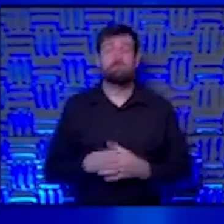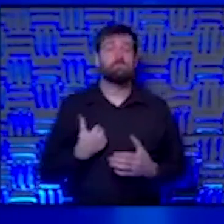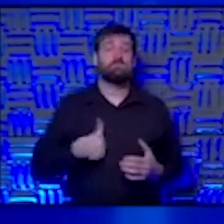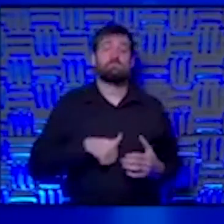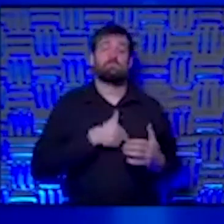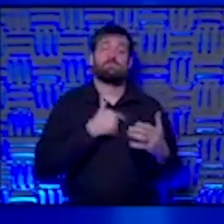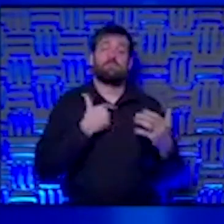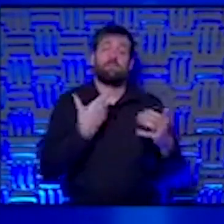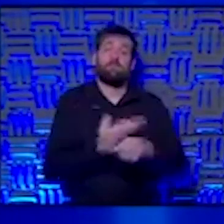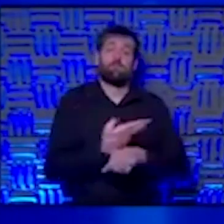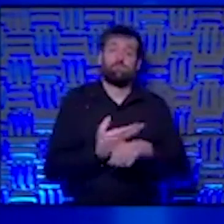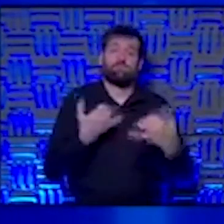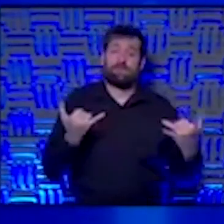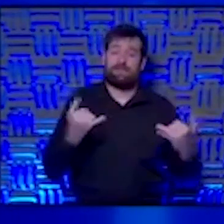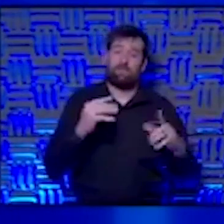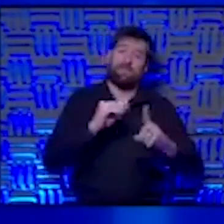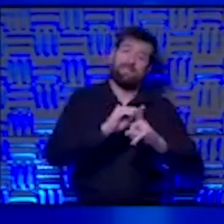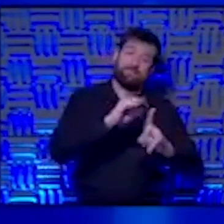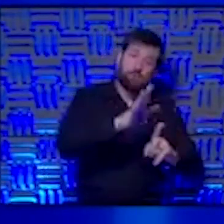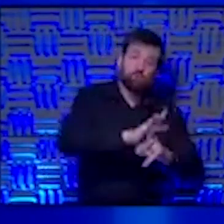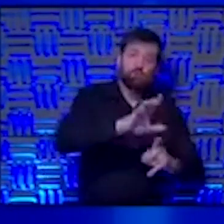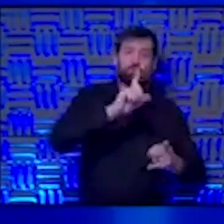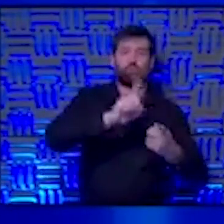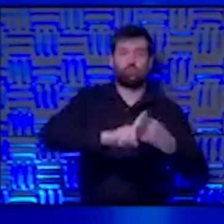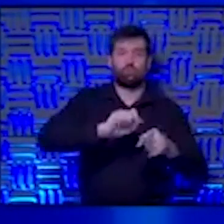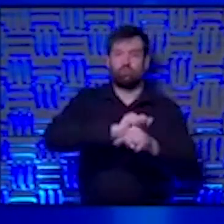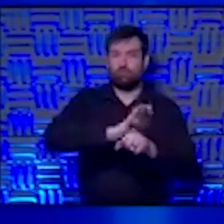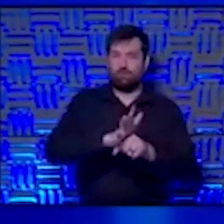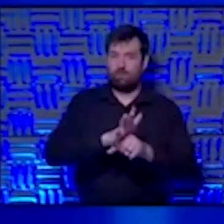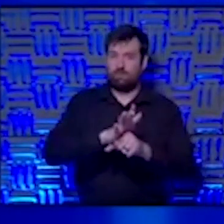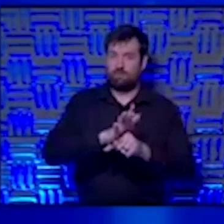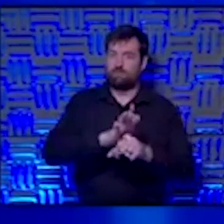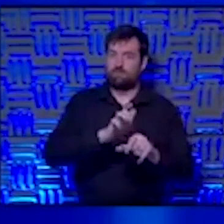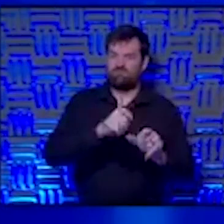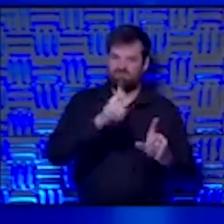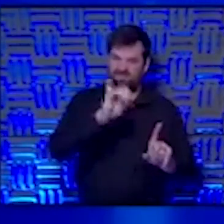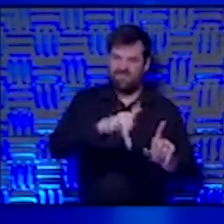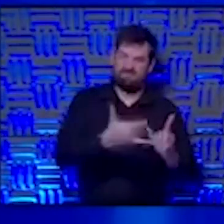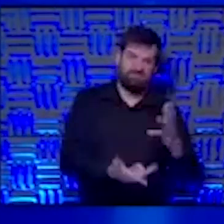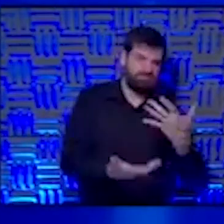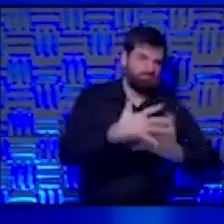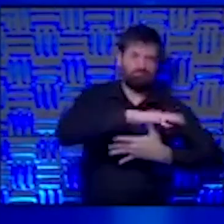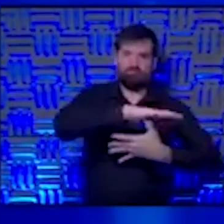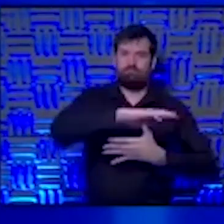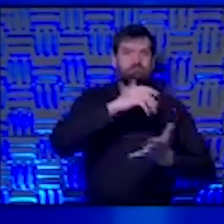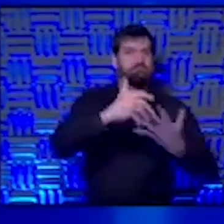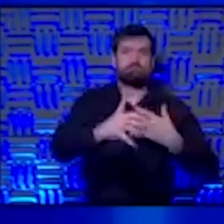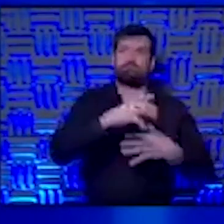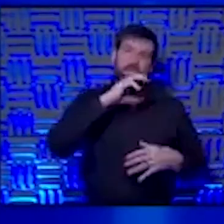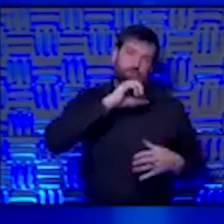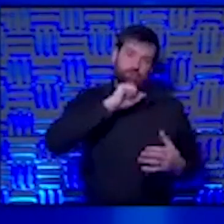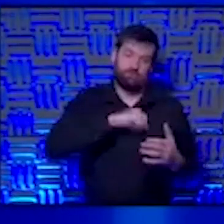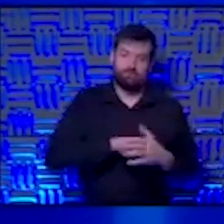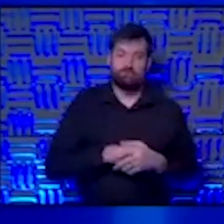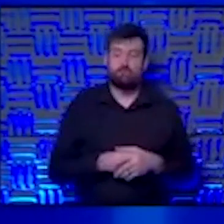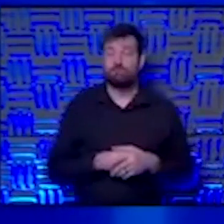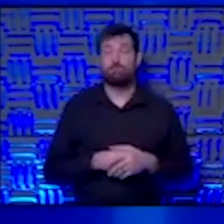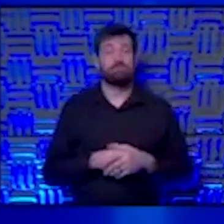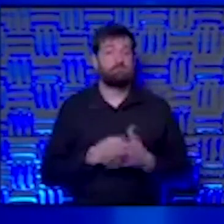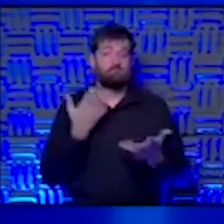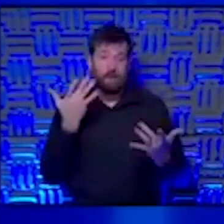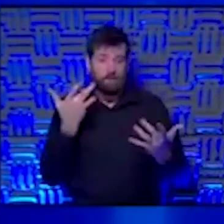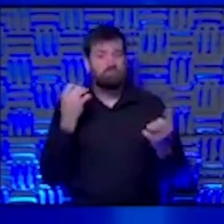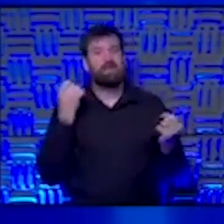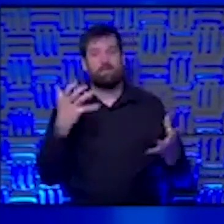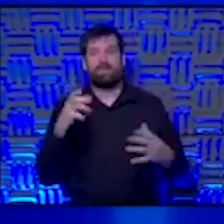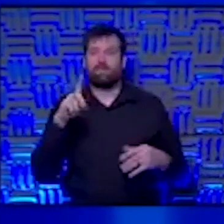right now exposure to COVID as the most important parameter, no matter age. And that in part is because of the number of doses